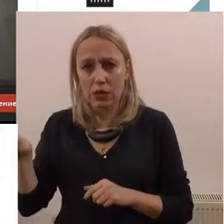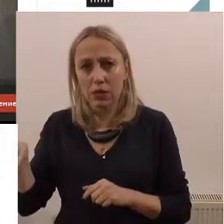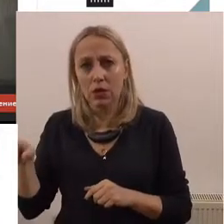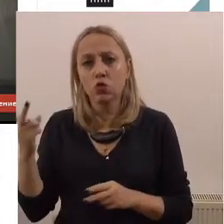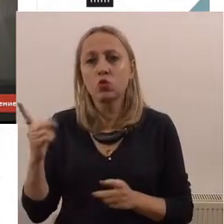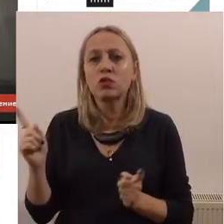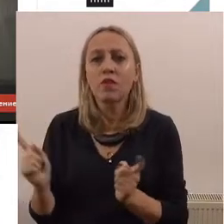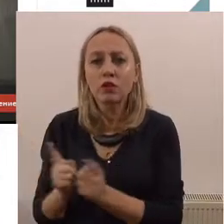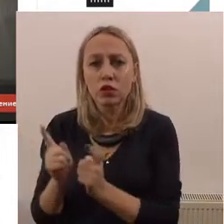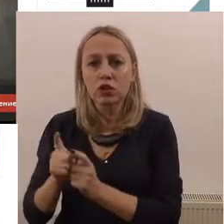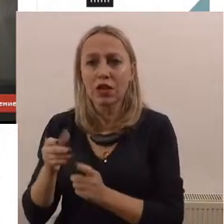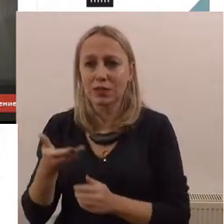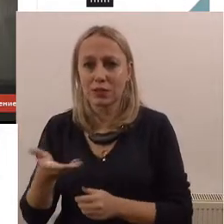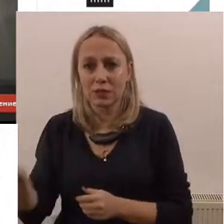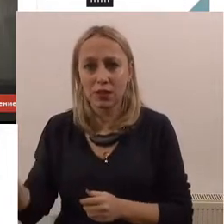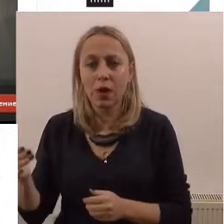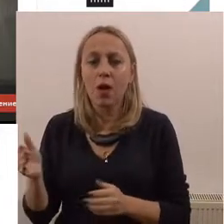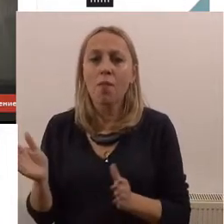So